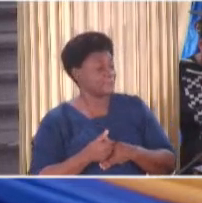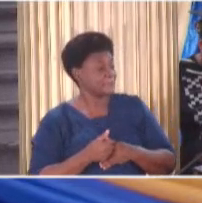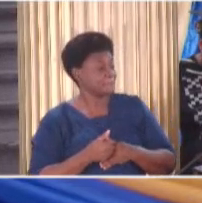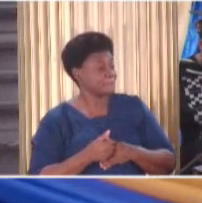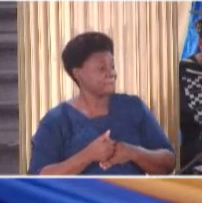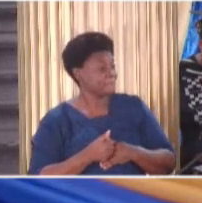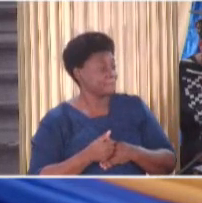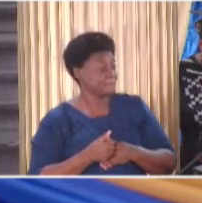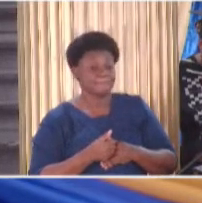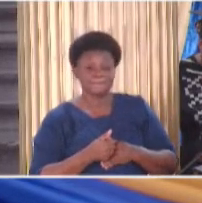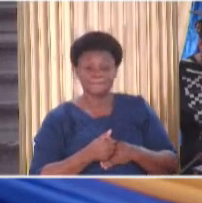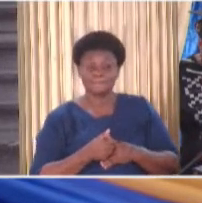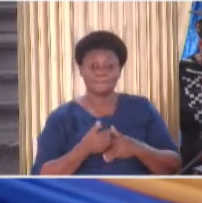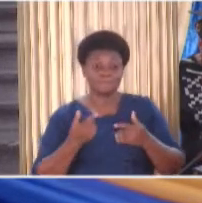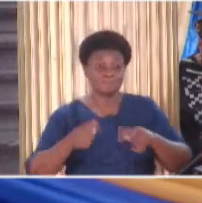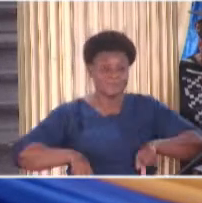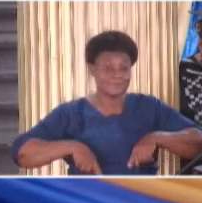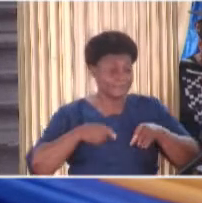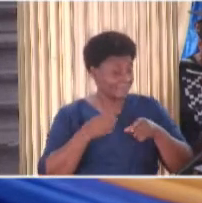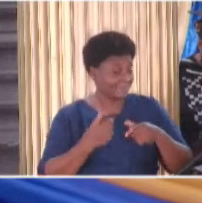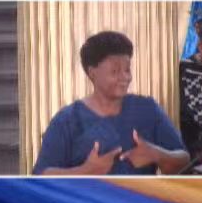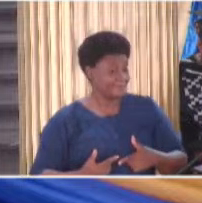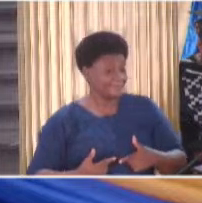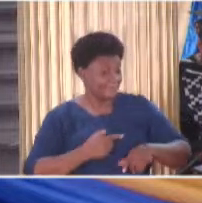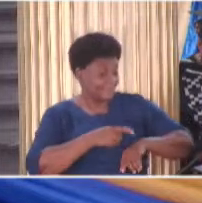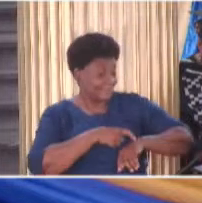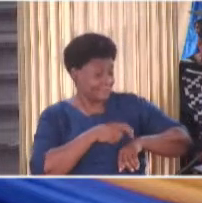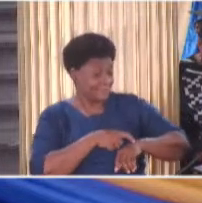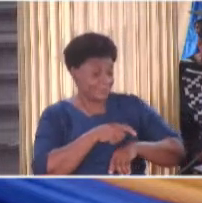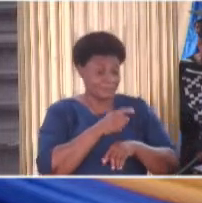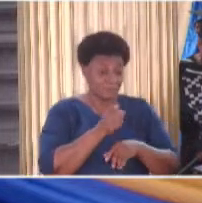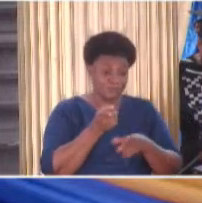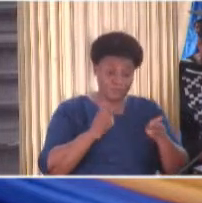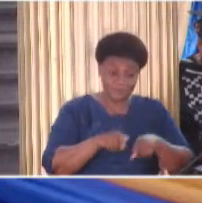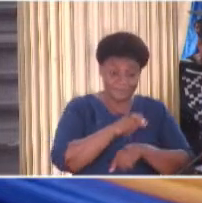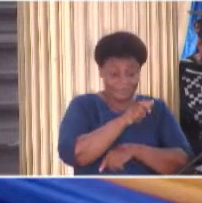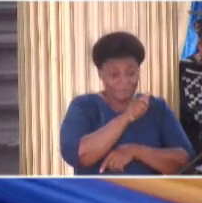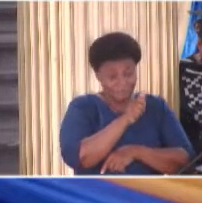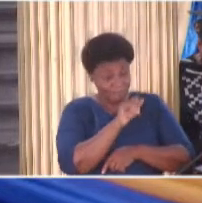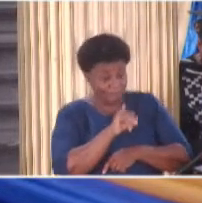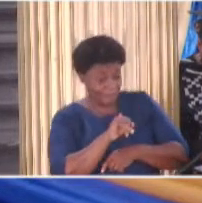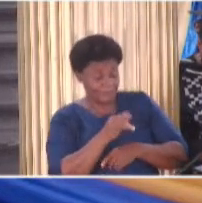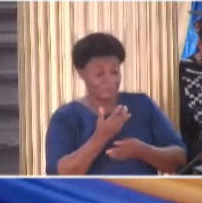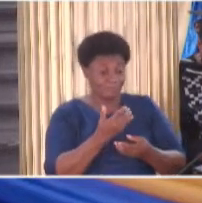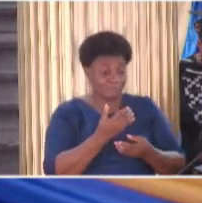We live in a time when AI, blockchain,